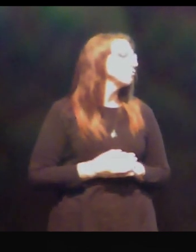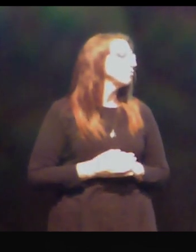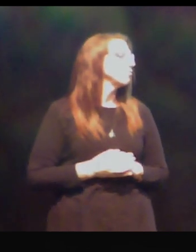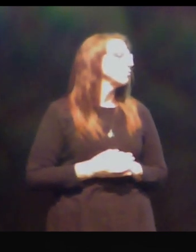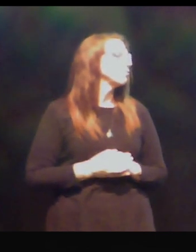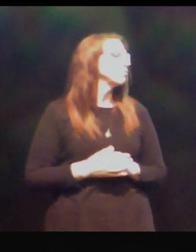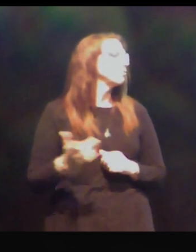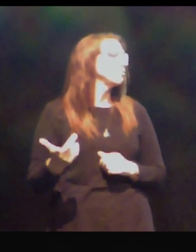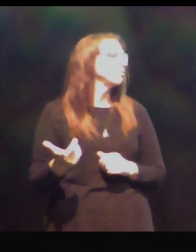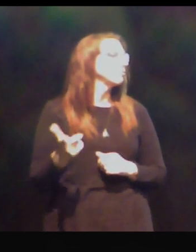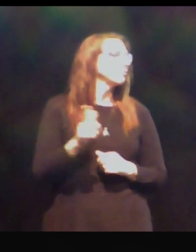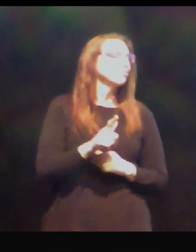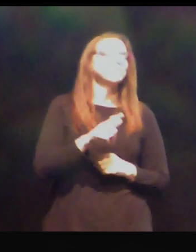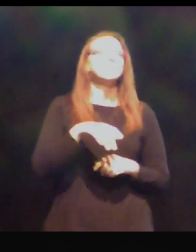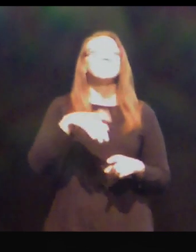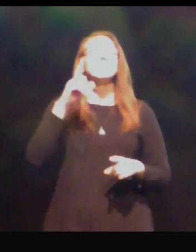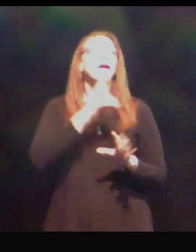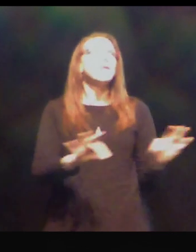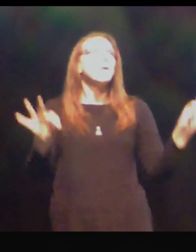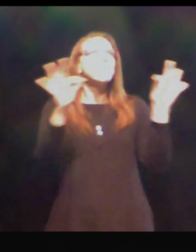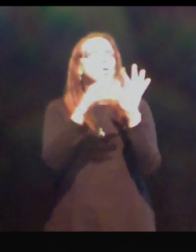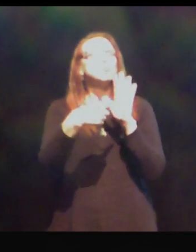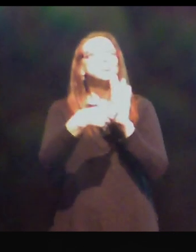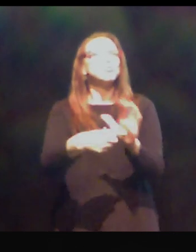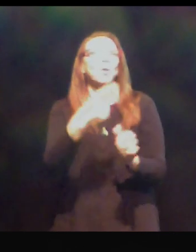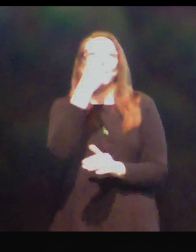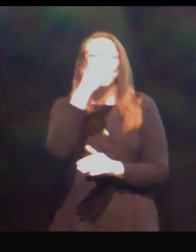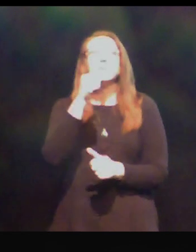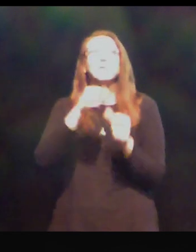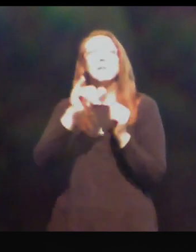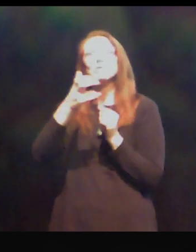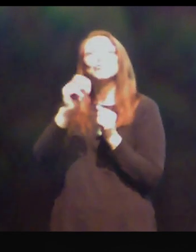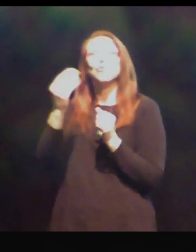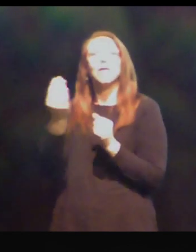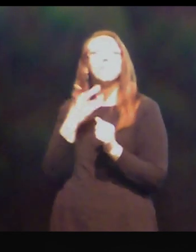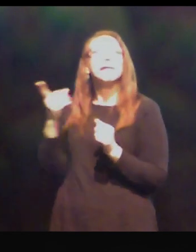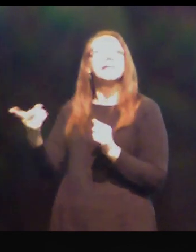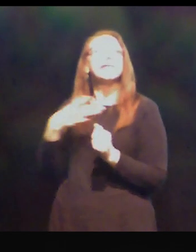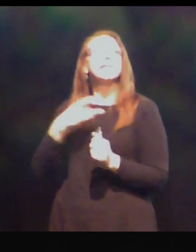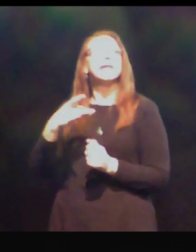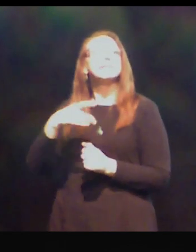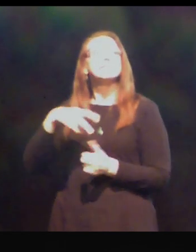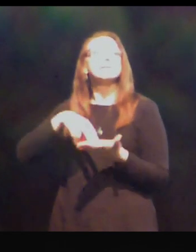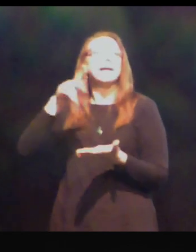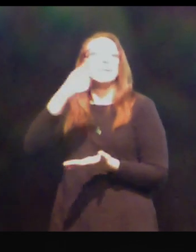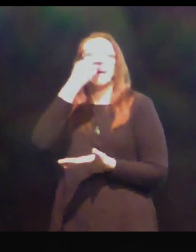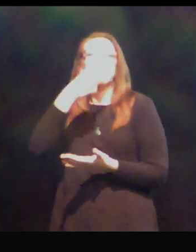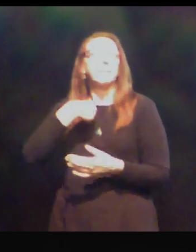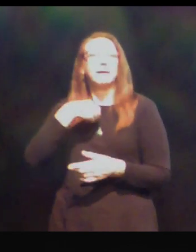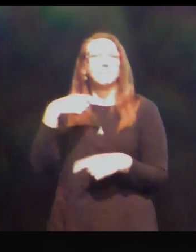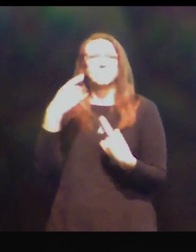I thought that the comedy was important to show in the film, and I remember when John told me that he had done stand-up, I hadn't seen